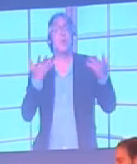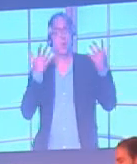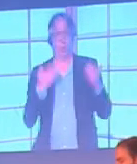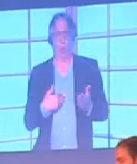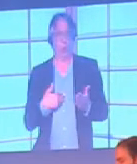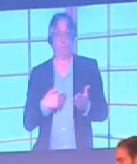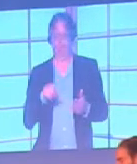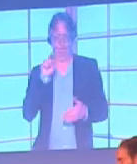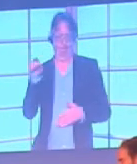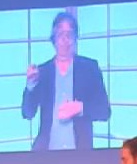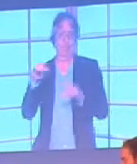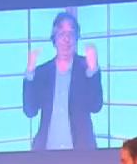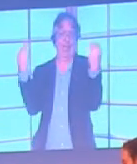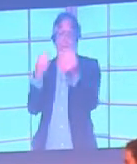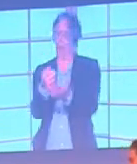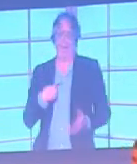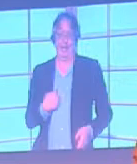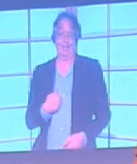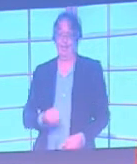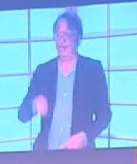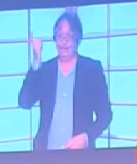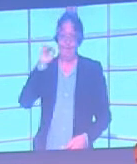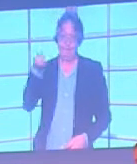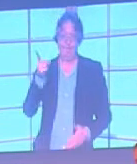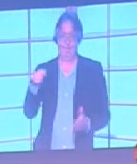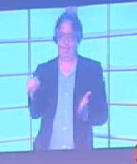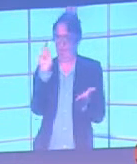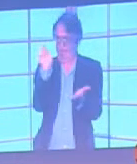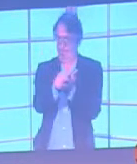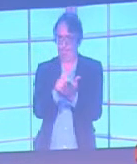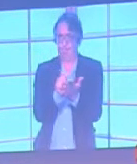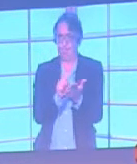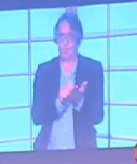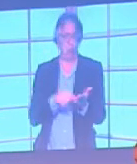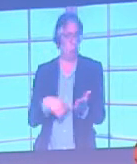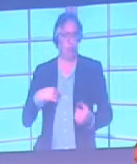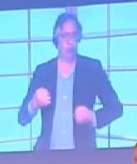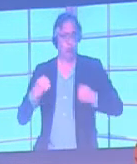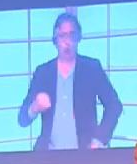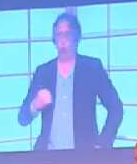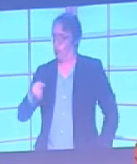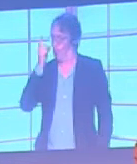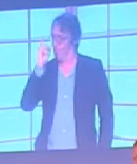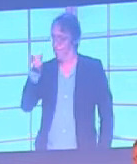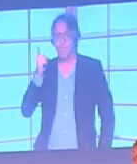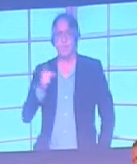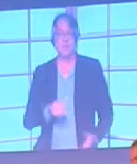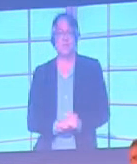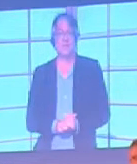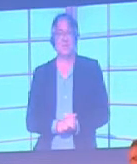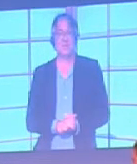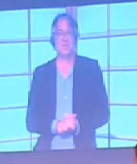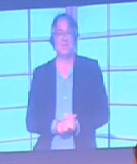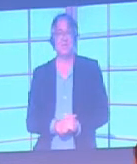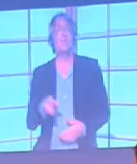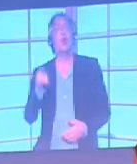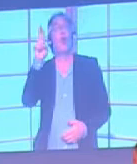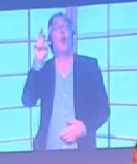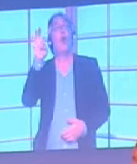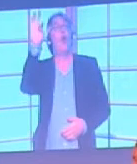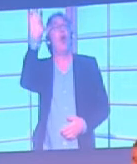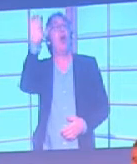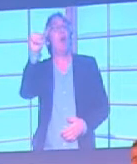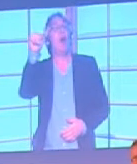I don't think, and Joyce can testify, together the UEFA report is not as expert as their